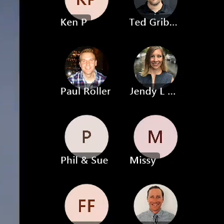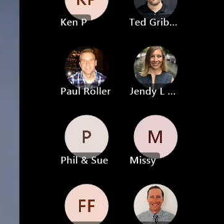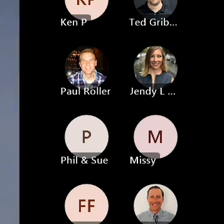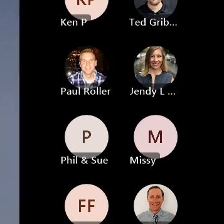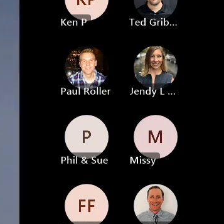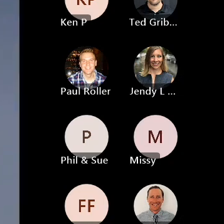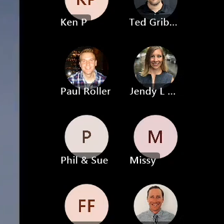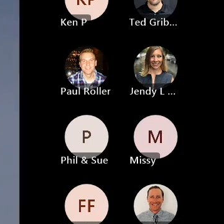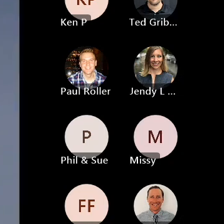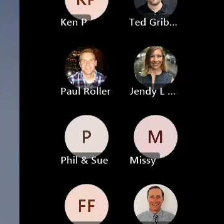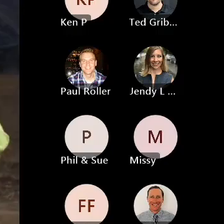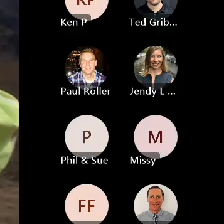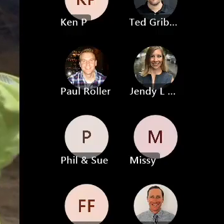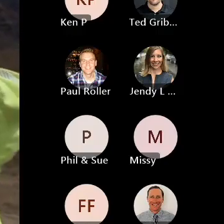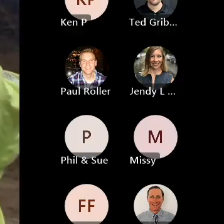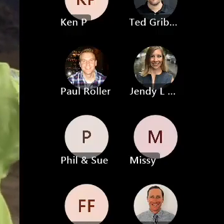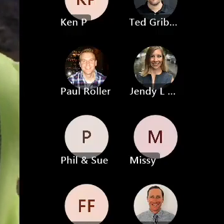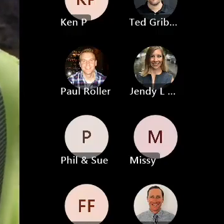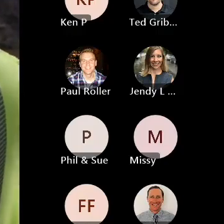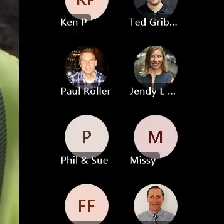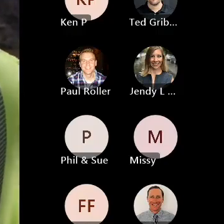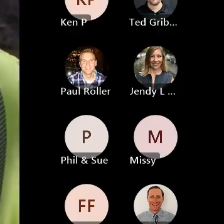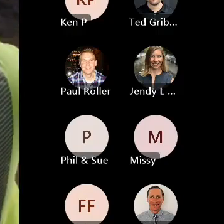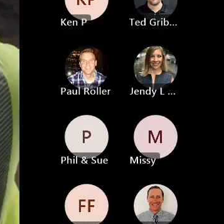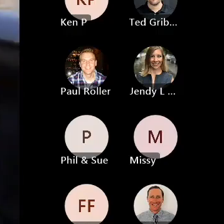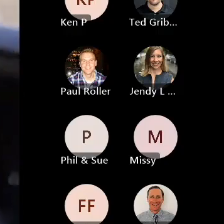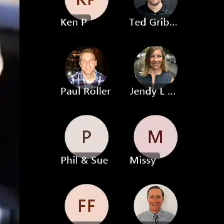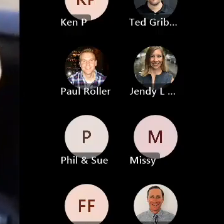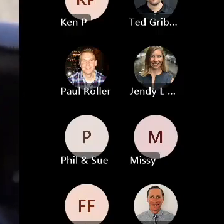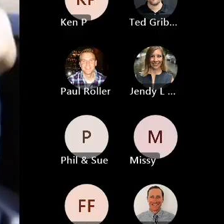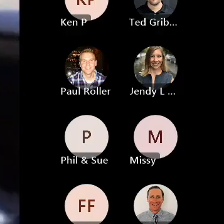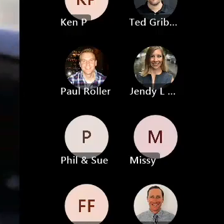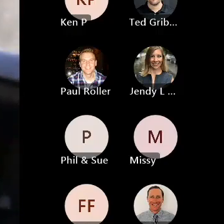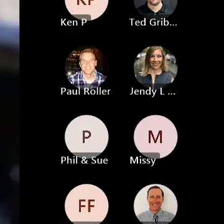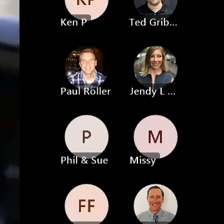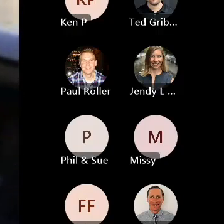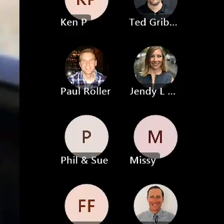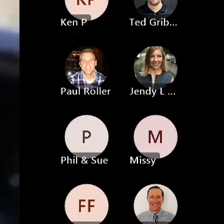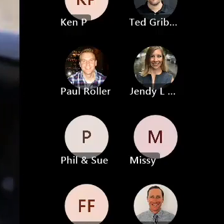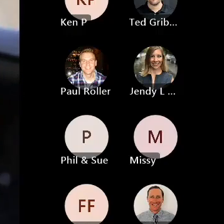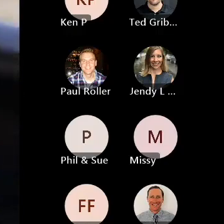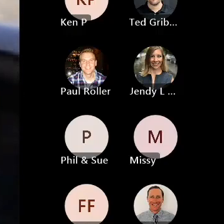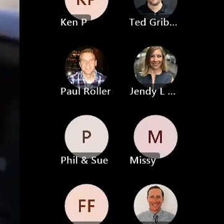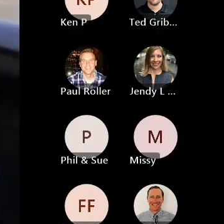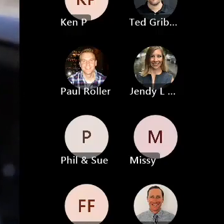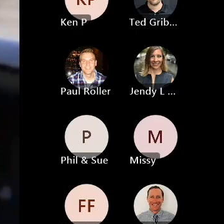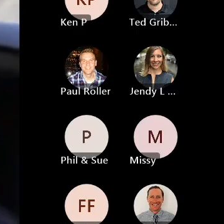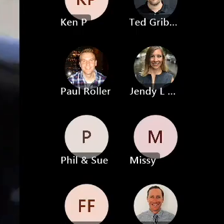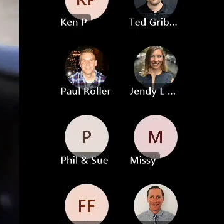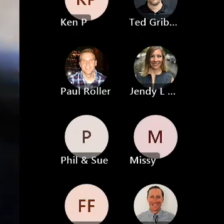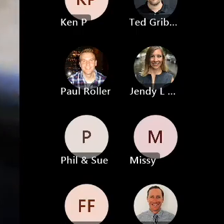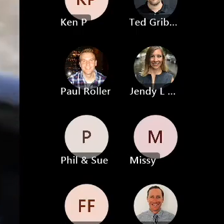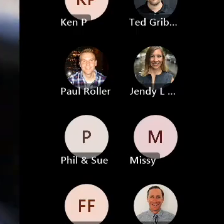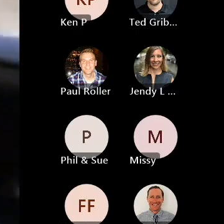there's nothing wrong, and that takes time. A common question we get is, the wind's gone, but the power's still